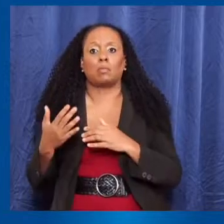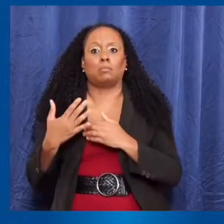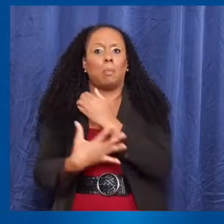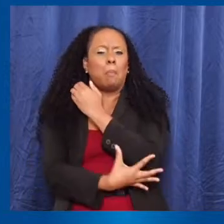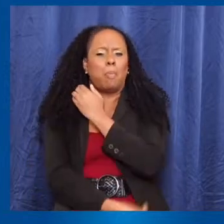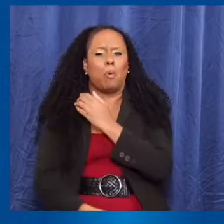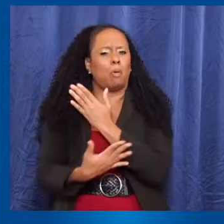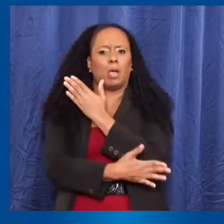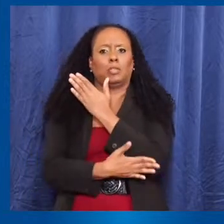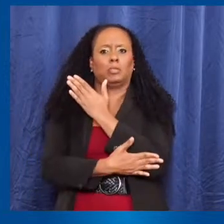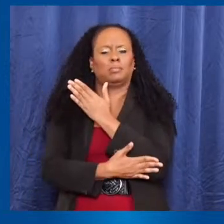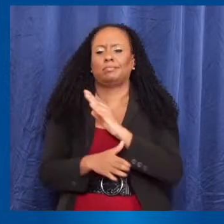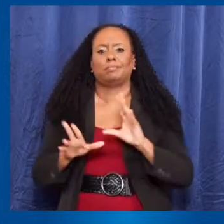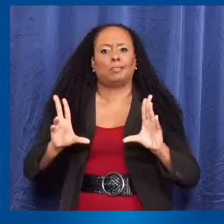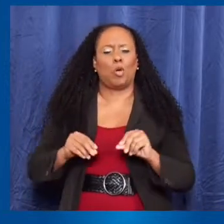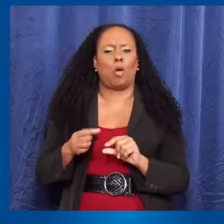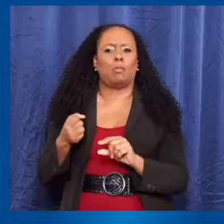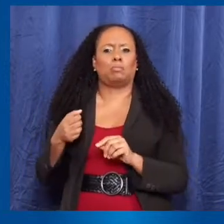when